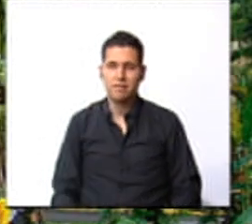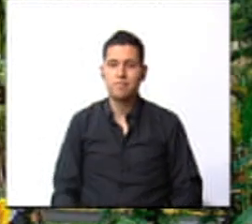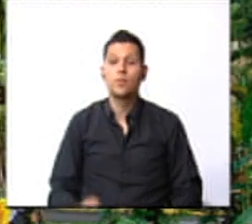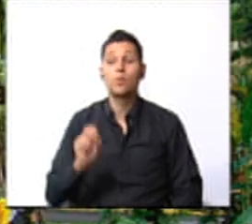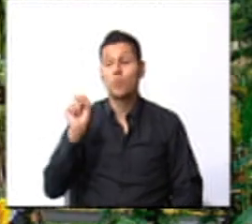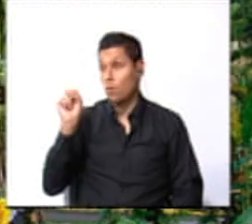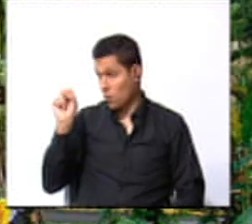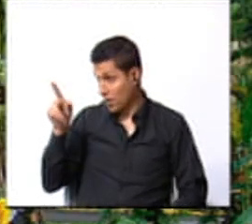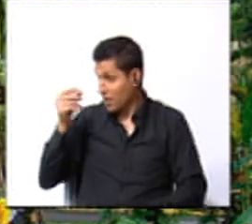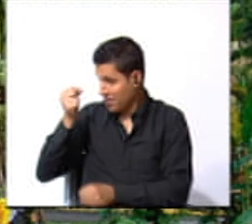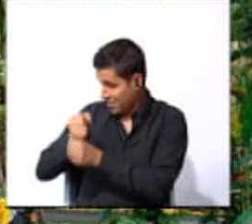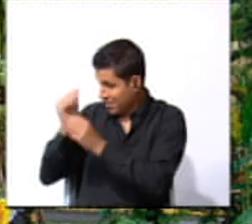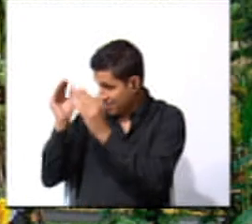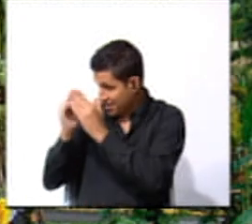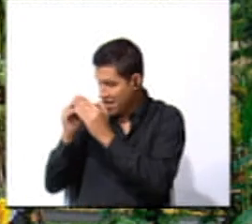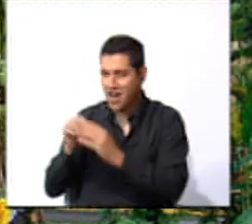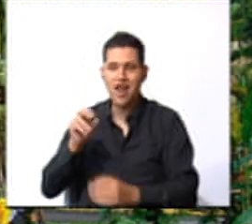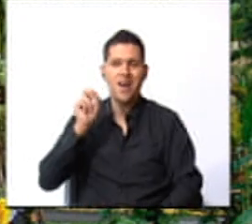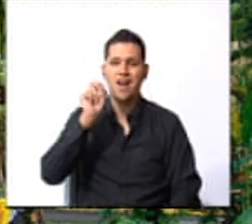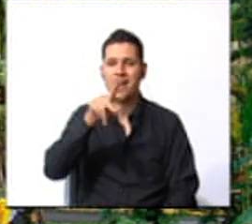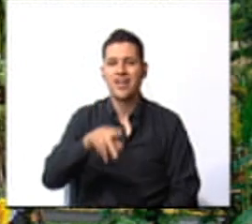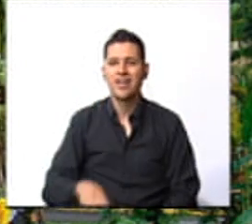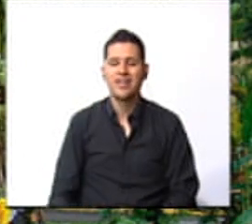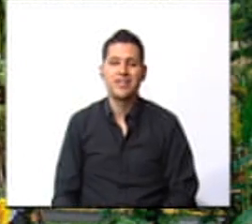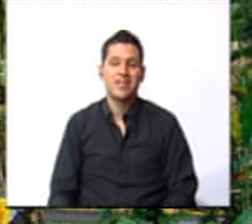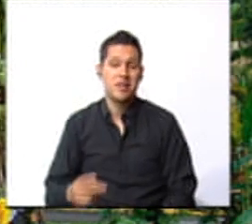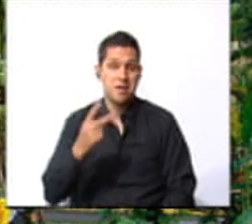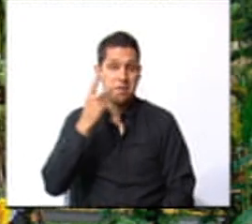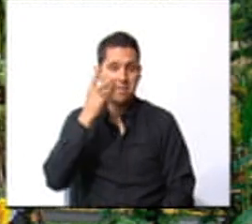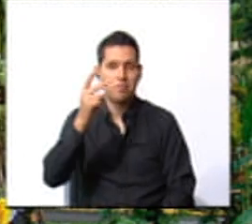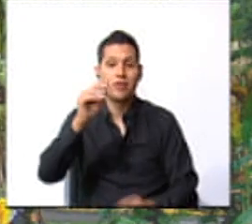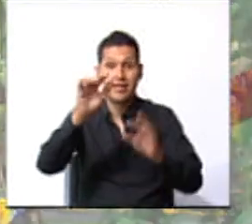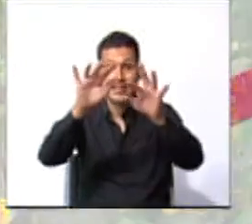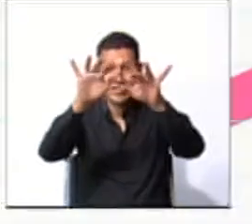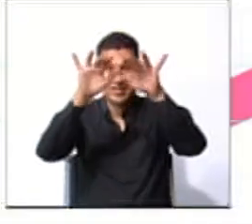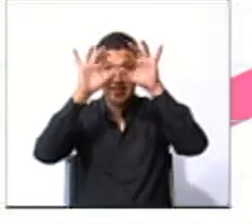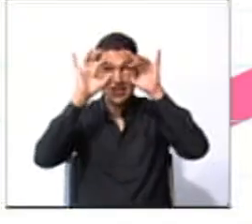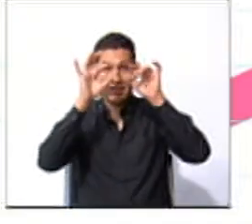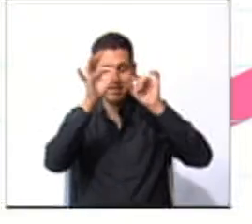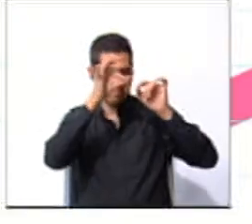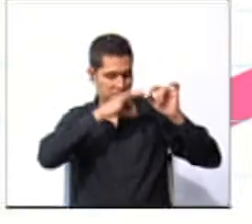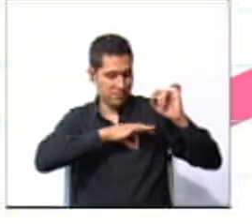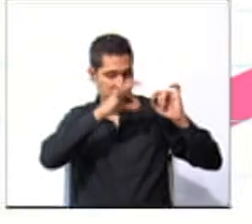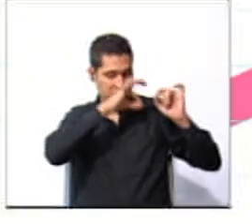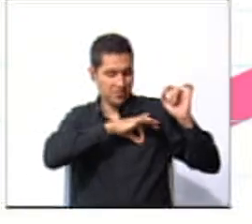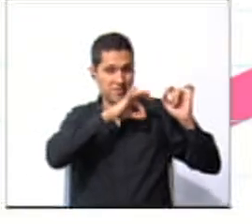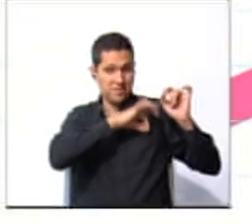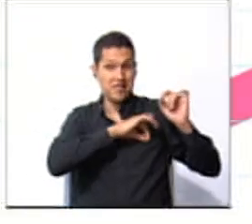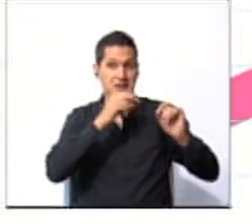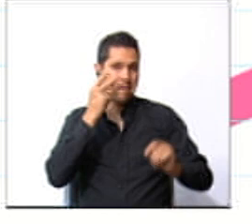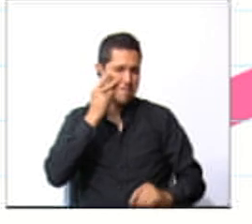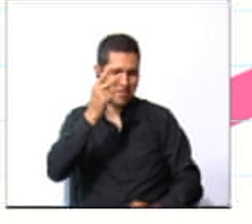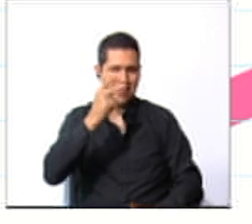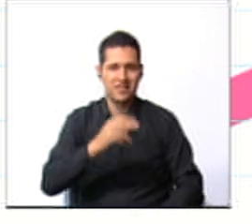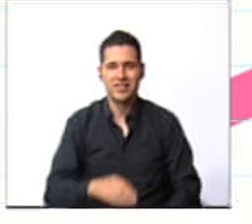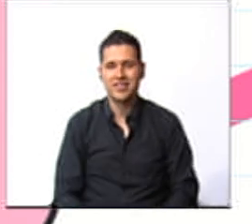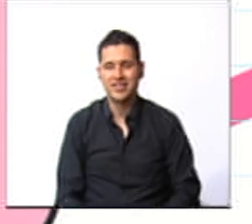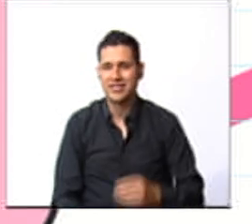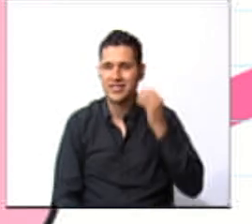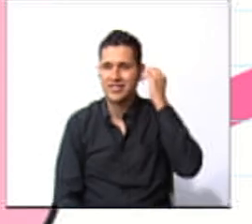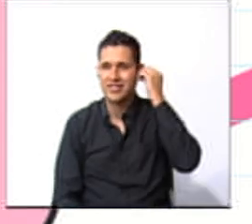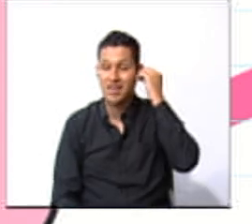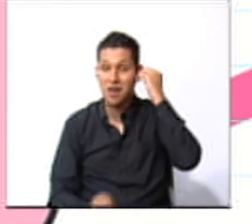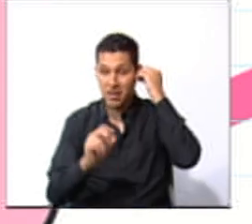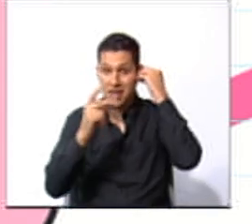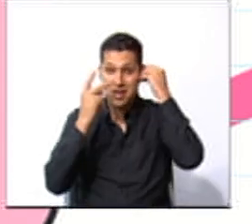homework. Okay, good. Let's see the indicators. We are going to check the indicators.